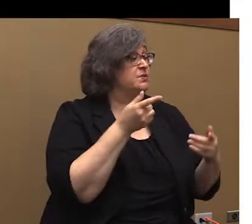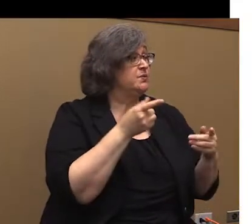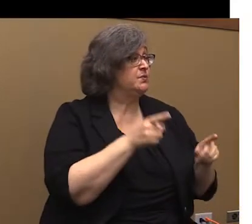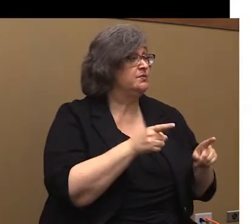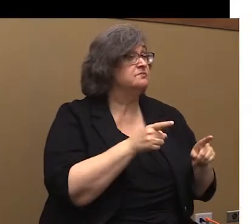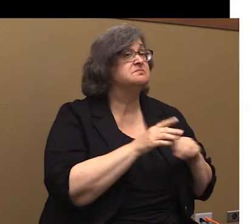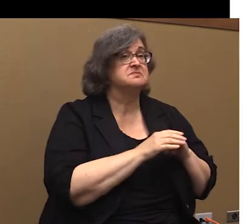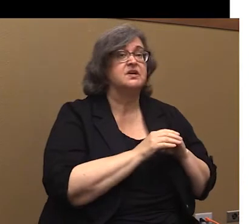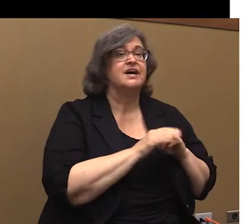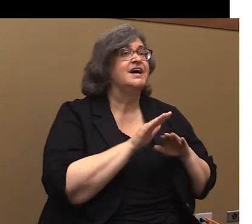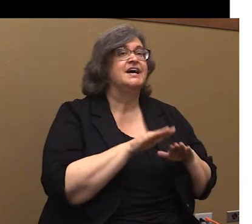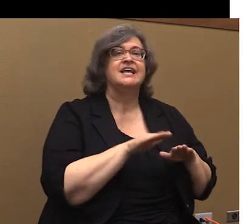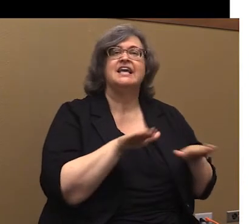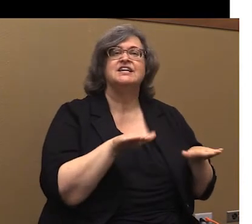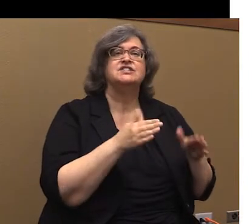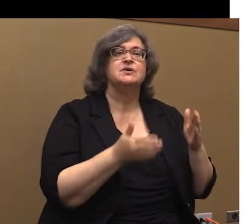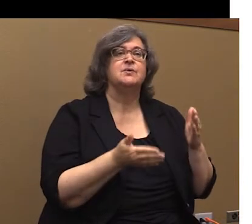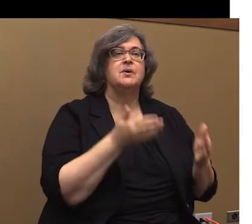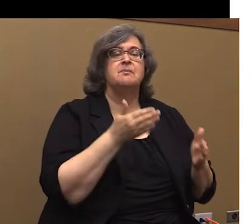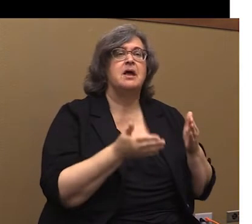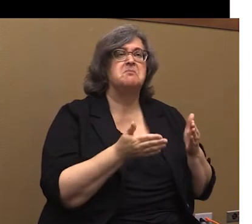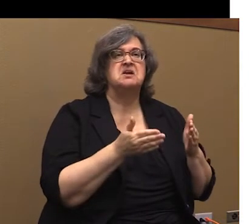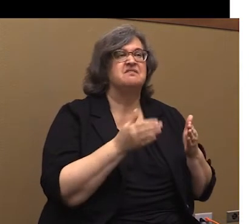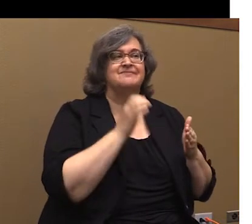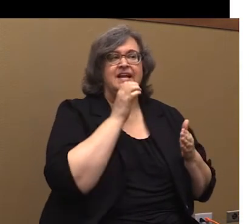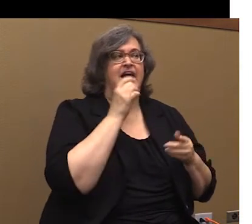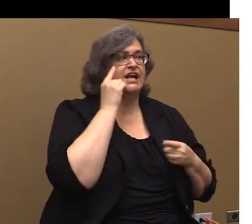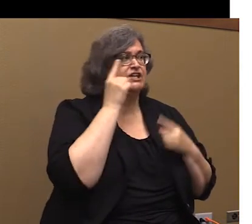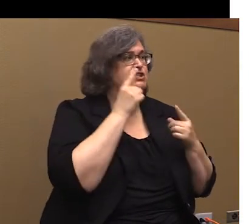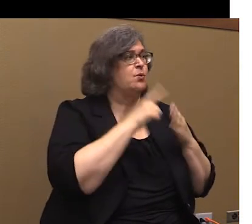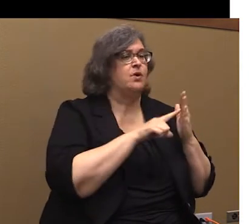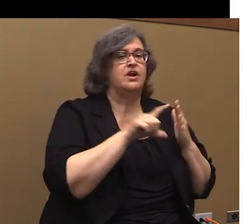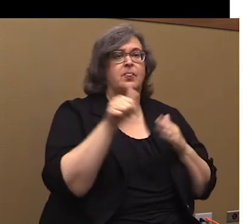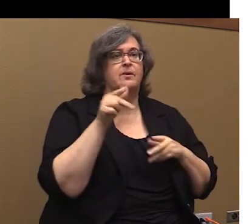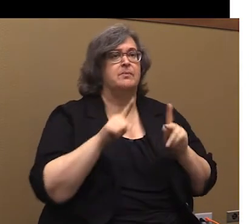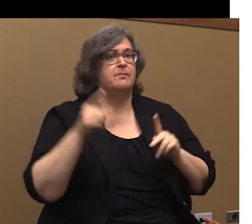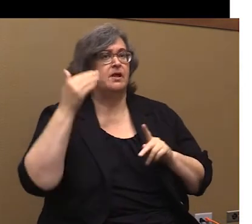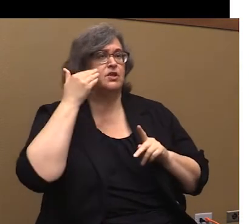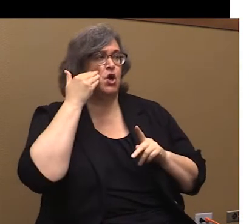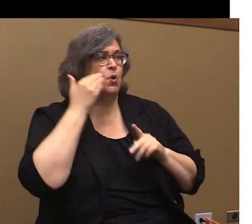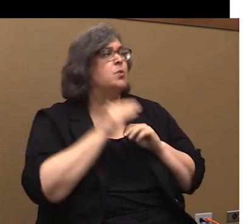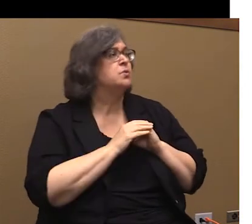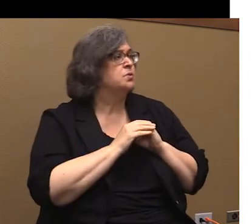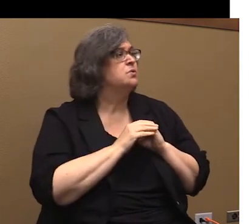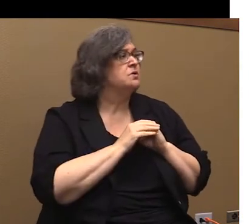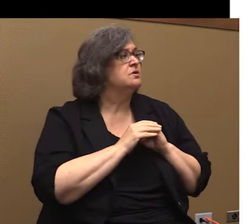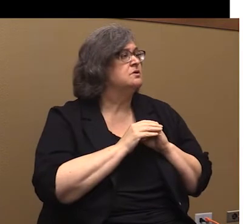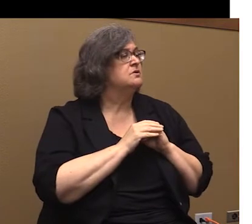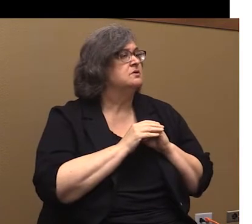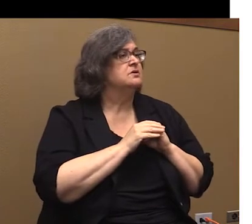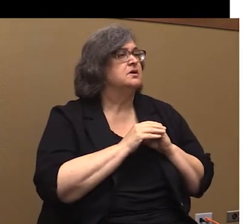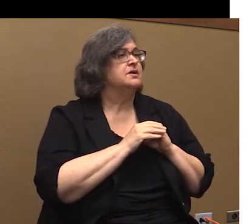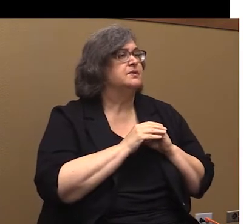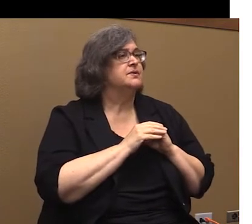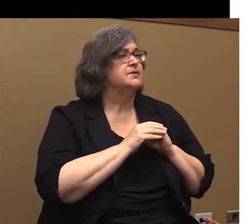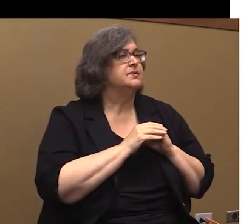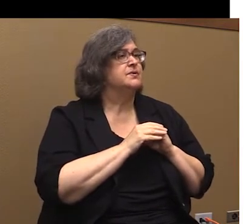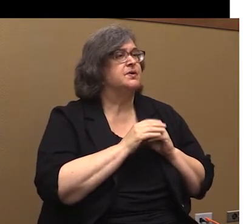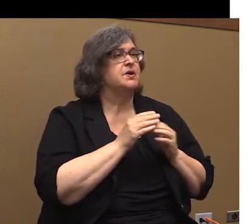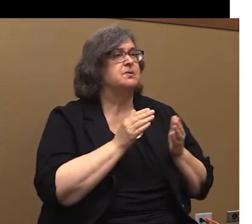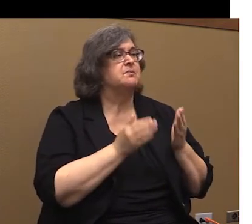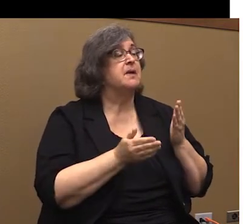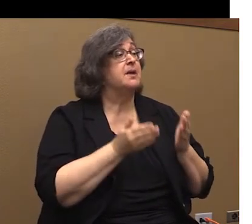Some other things that happen is kids might not be able to take into account what other people